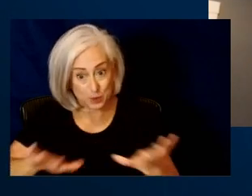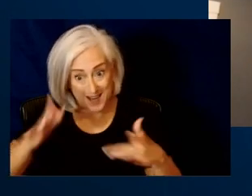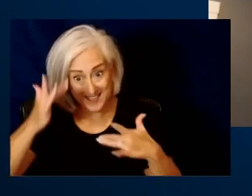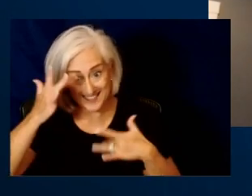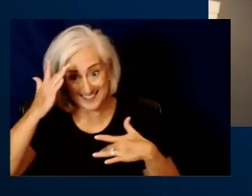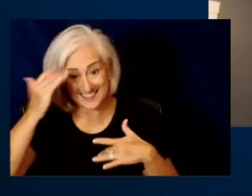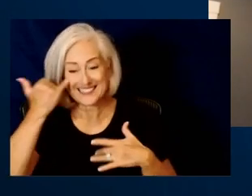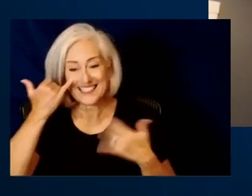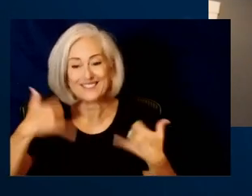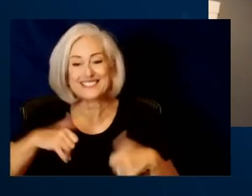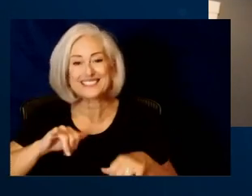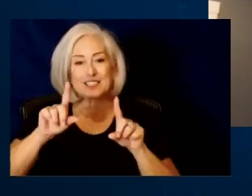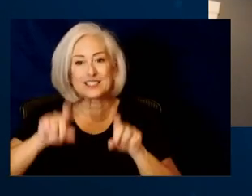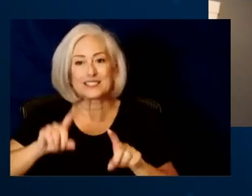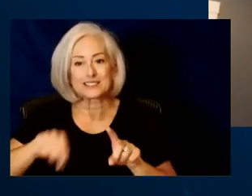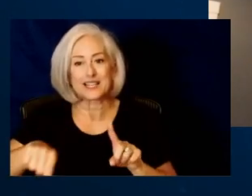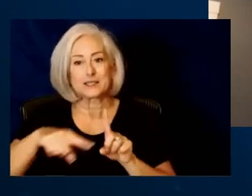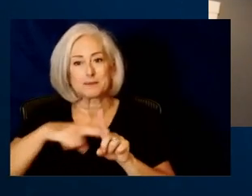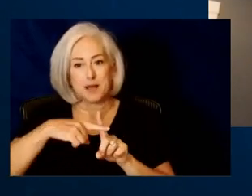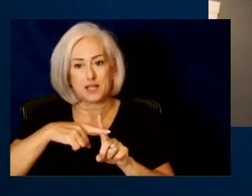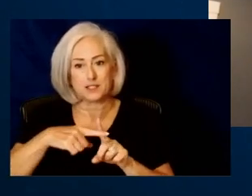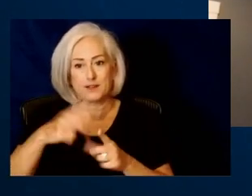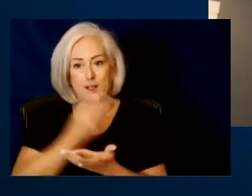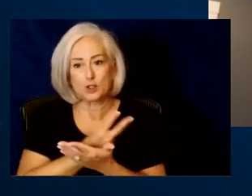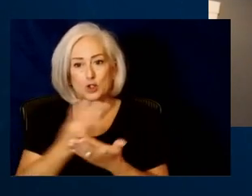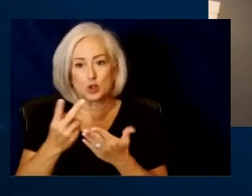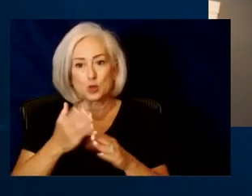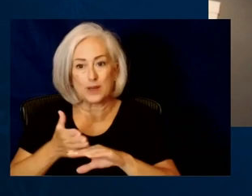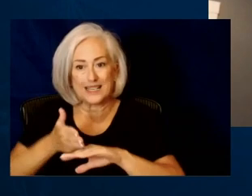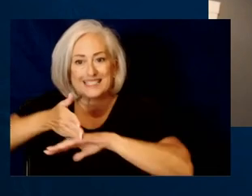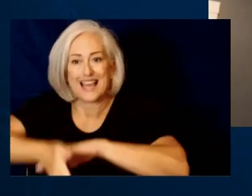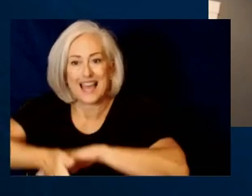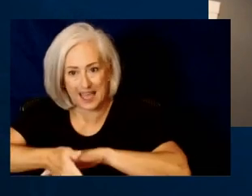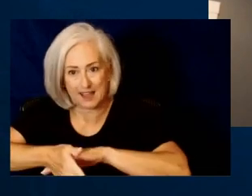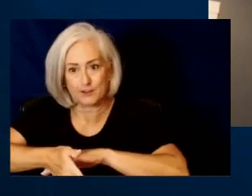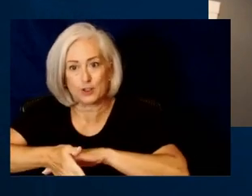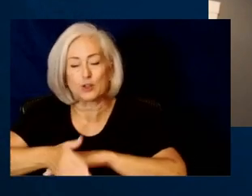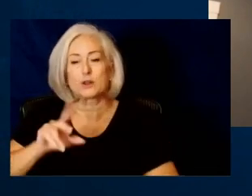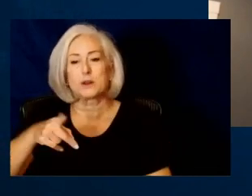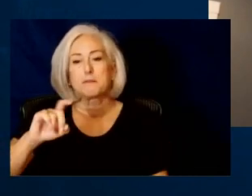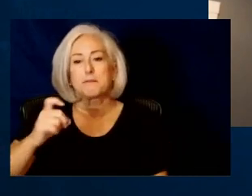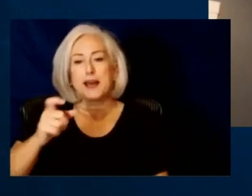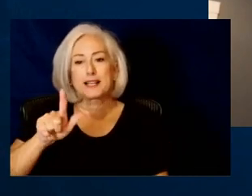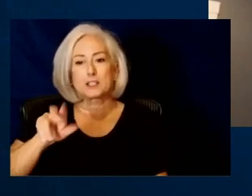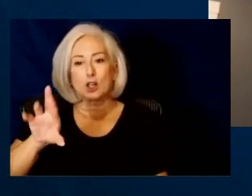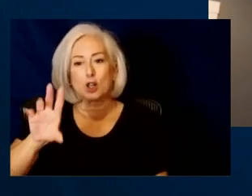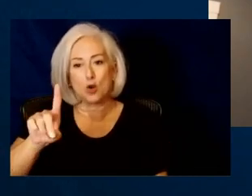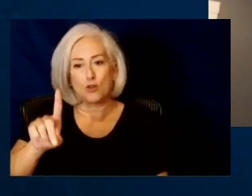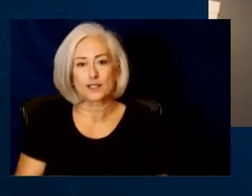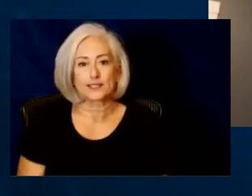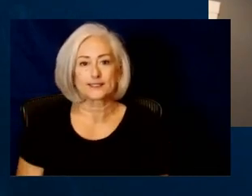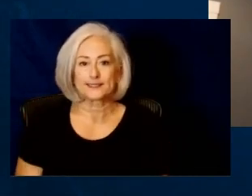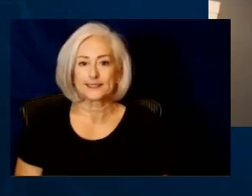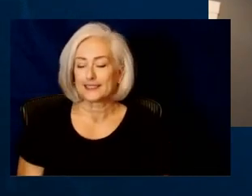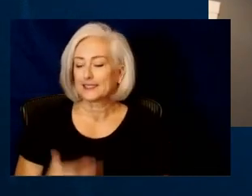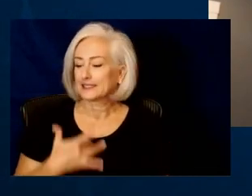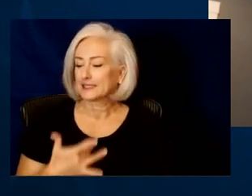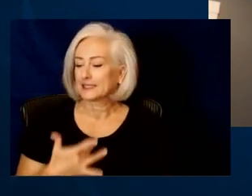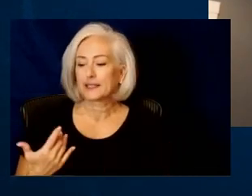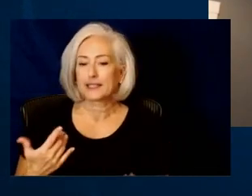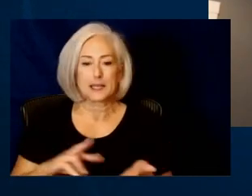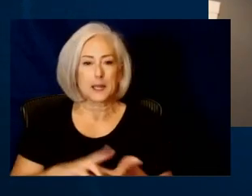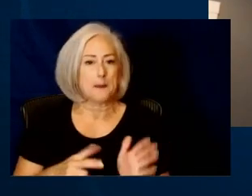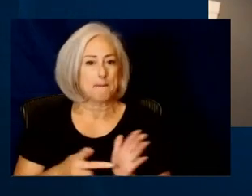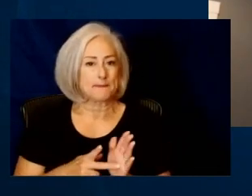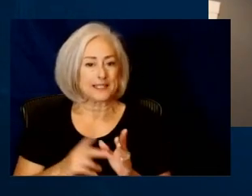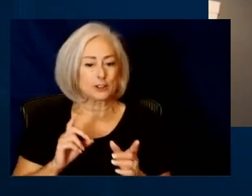positive 2 weeks later from taking Paxlovid? You know, generally that just means you're shedding virus and you're not positive unless